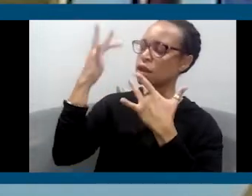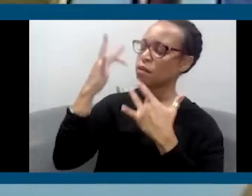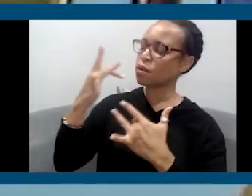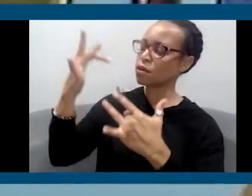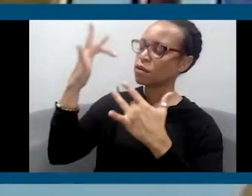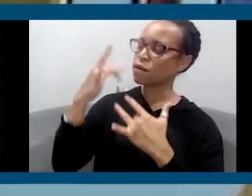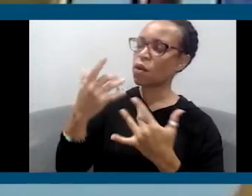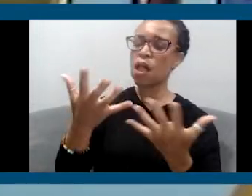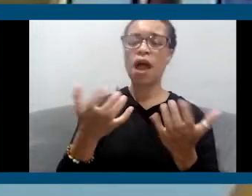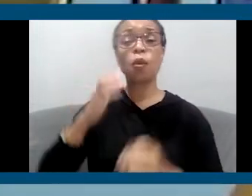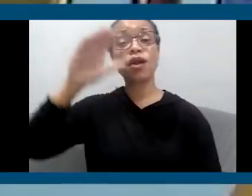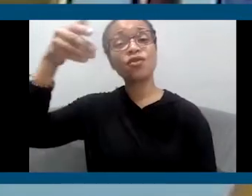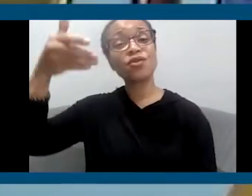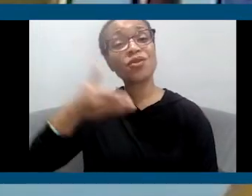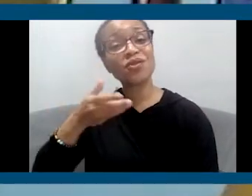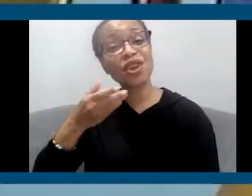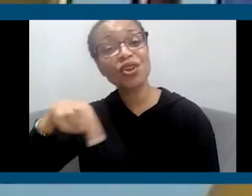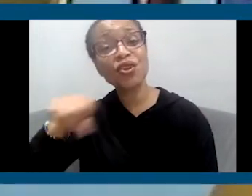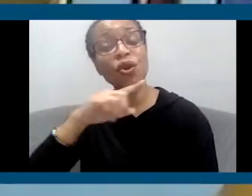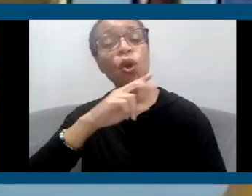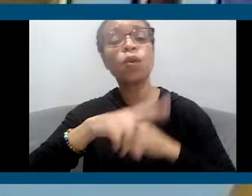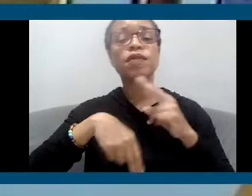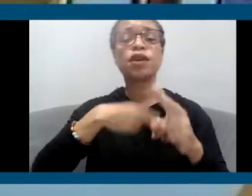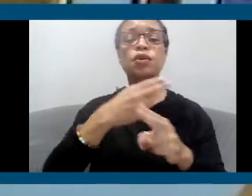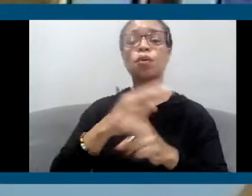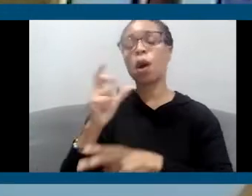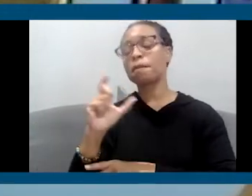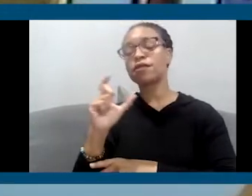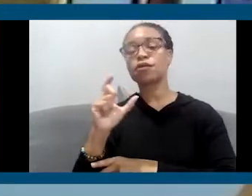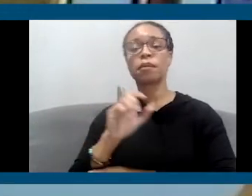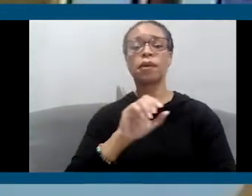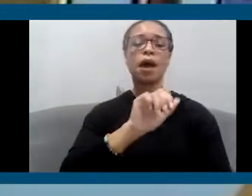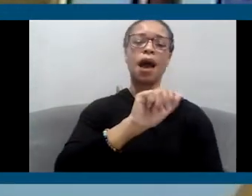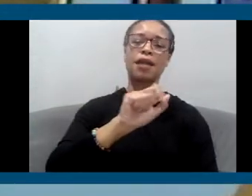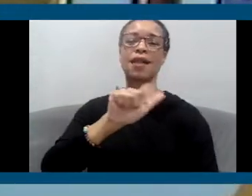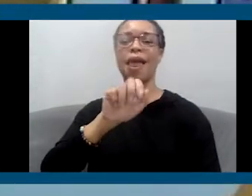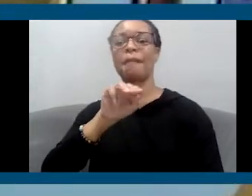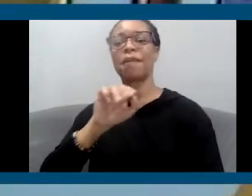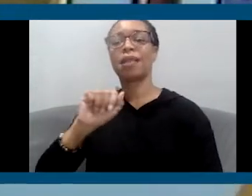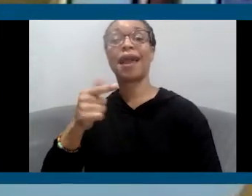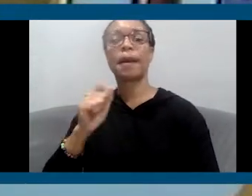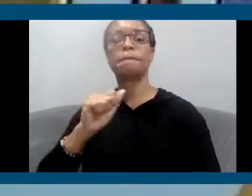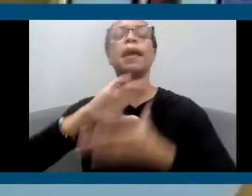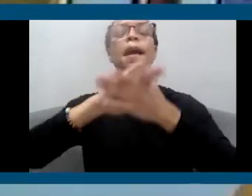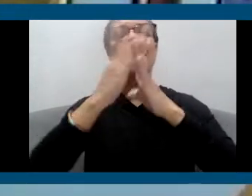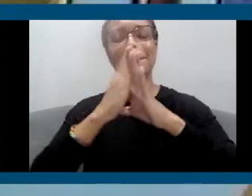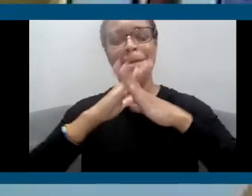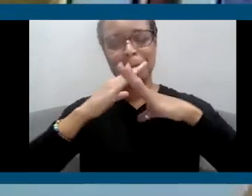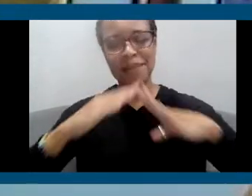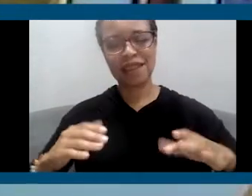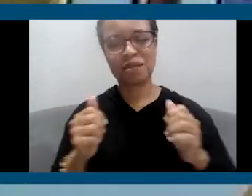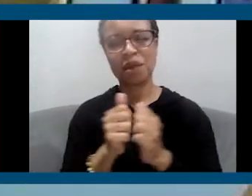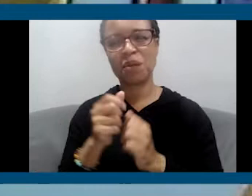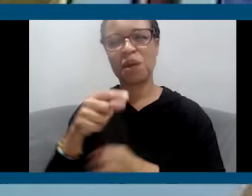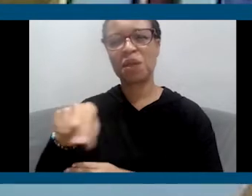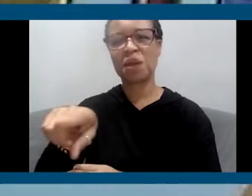like to greet you with the universal Muslim greeting, Assalamu alaikum, which means peace be with you, and